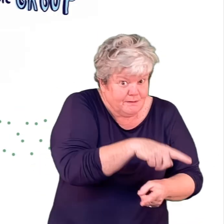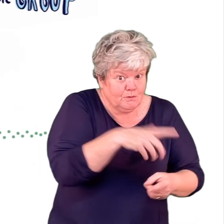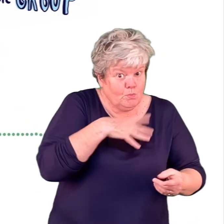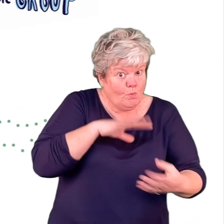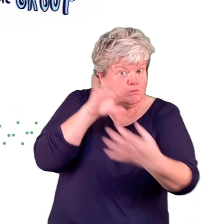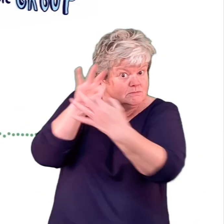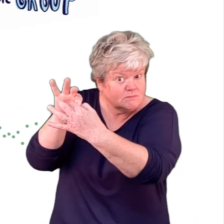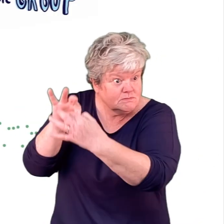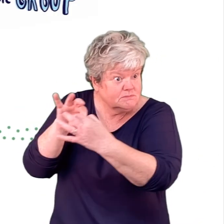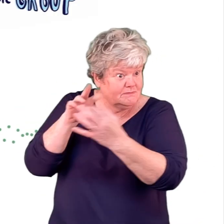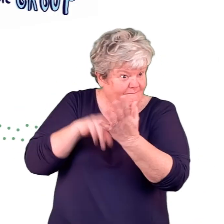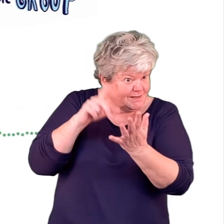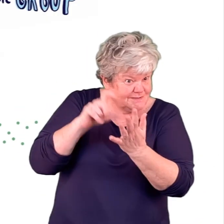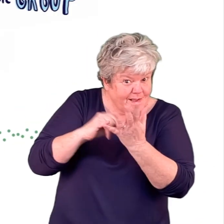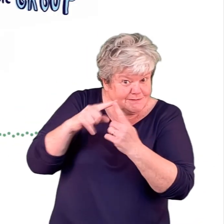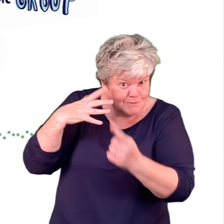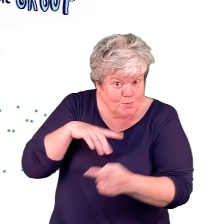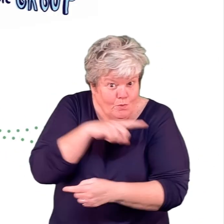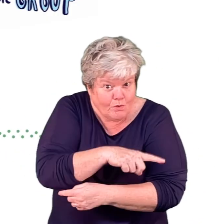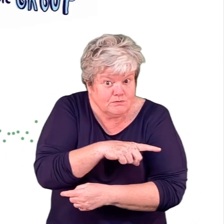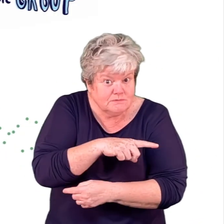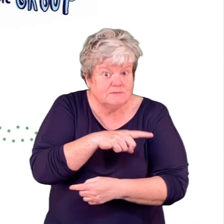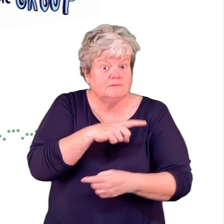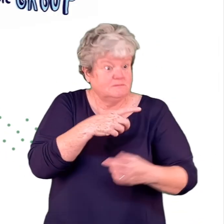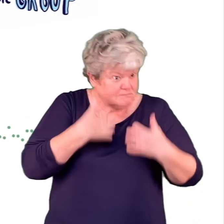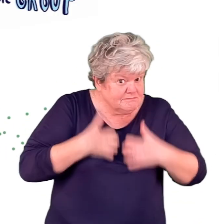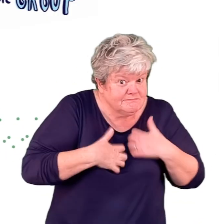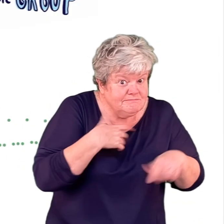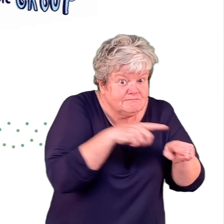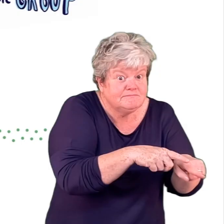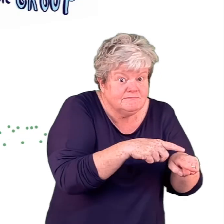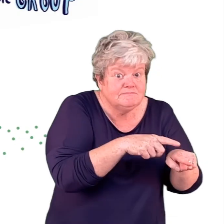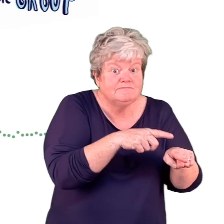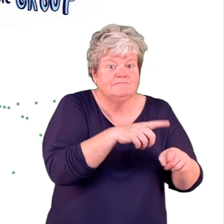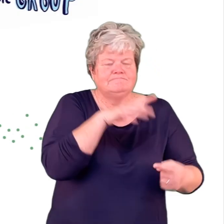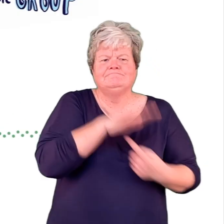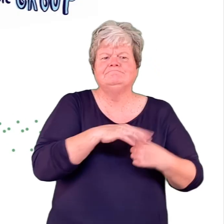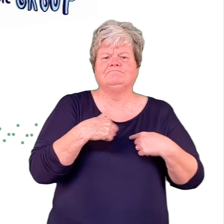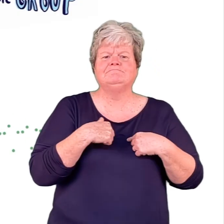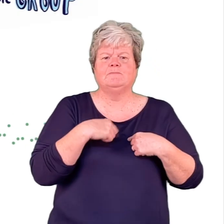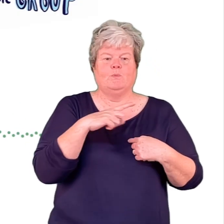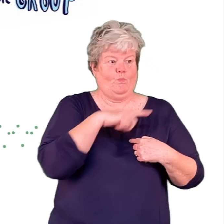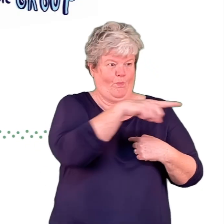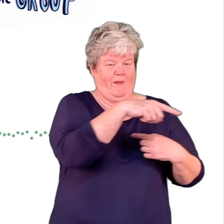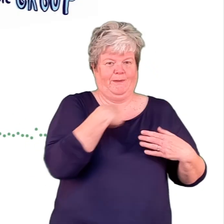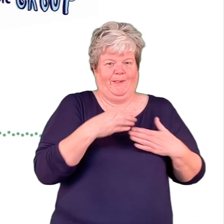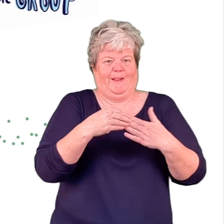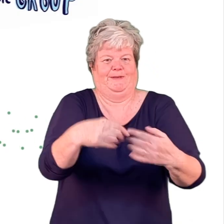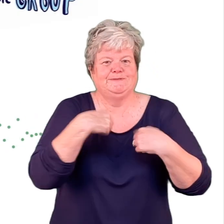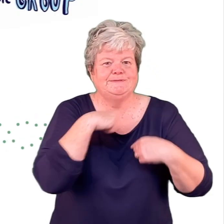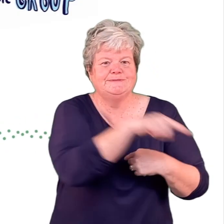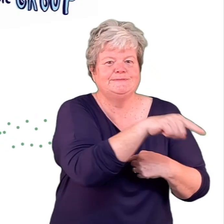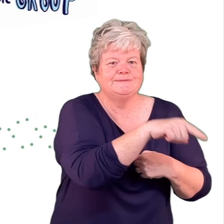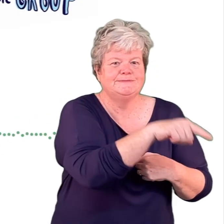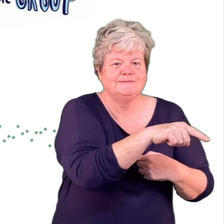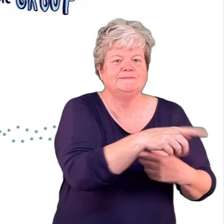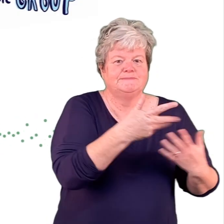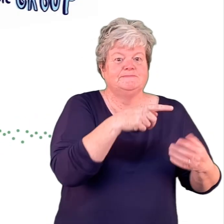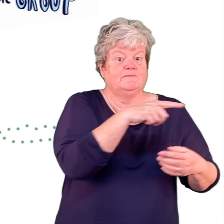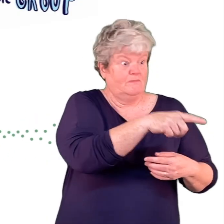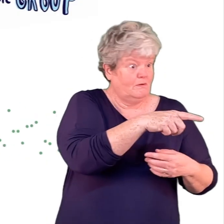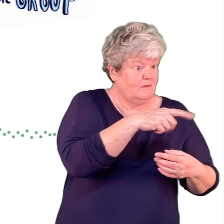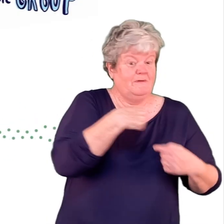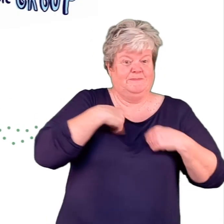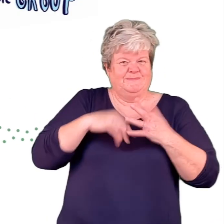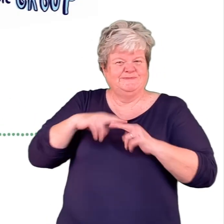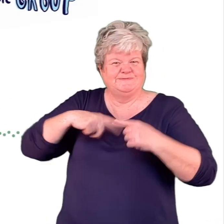want to be the VCSE partner for this? Is it something you're interested in? And that's really important to us because we're member-led. We want to make sure